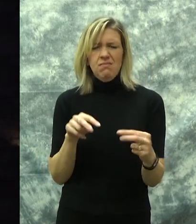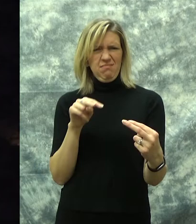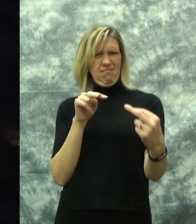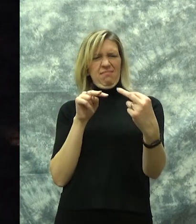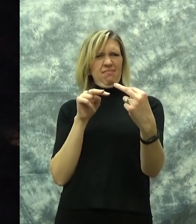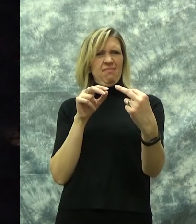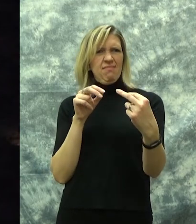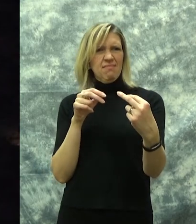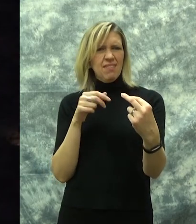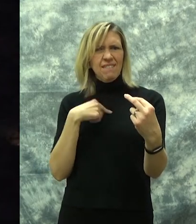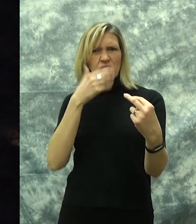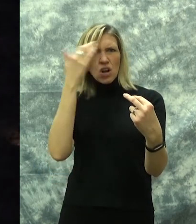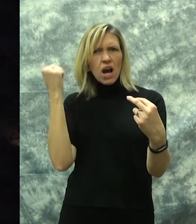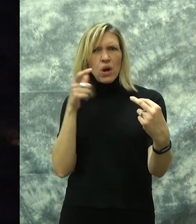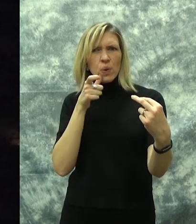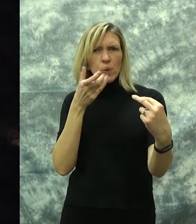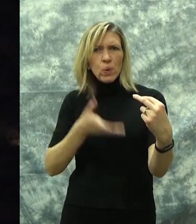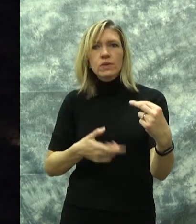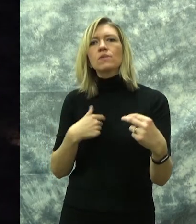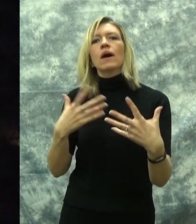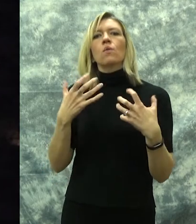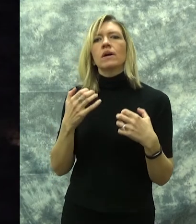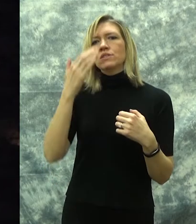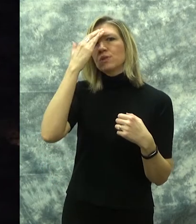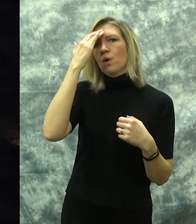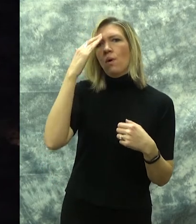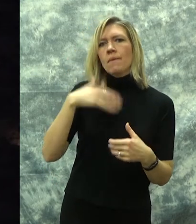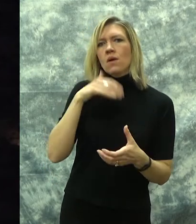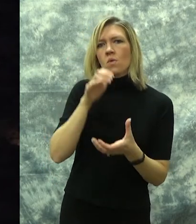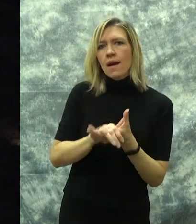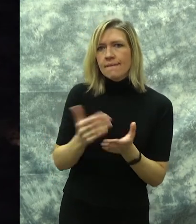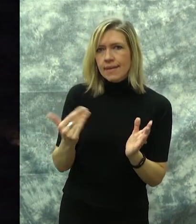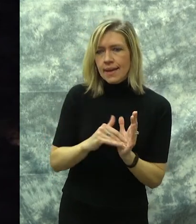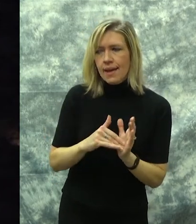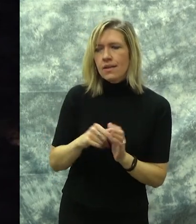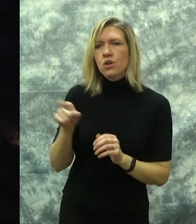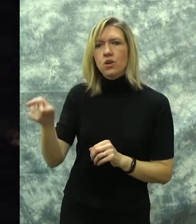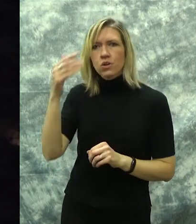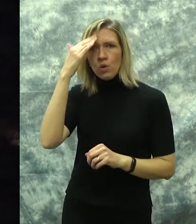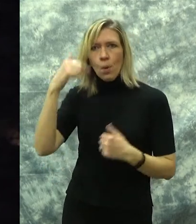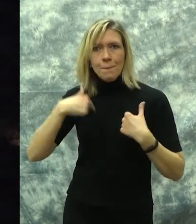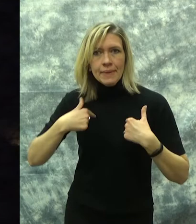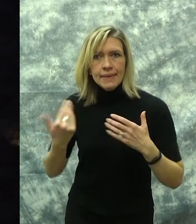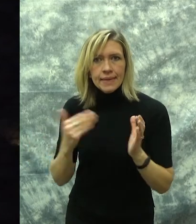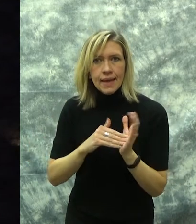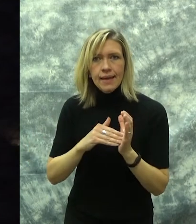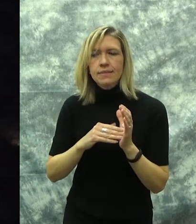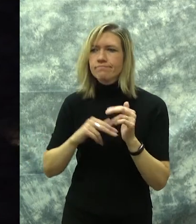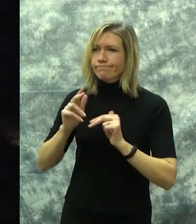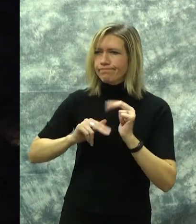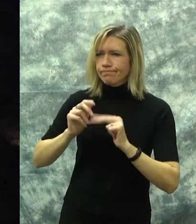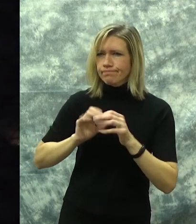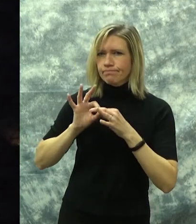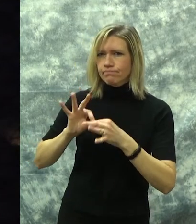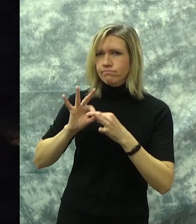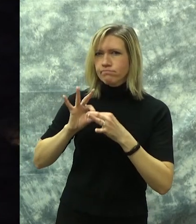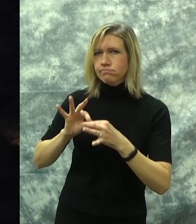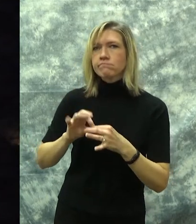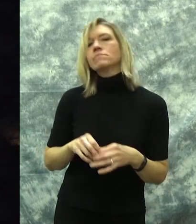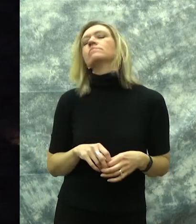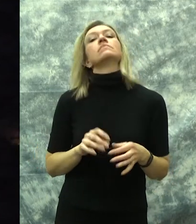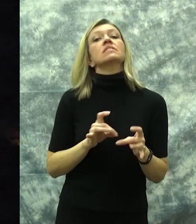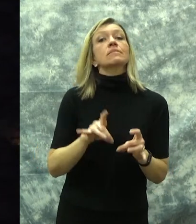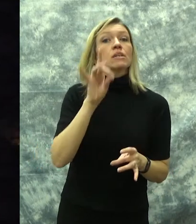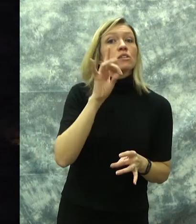wife is again and have her get to know me again and really, really grow in that. And both spiritually and psychologically, Michelle, I